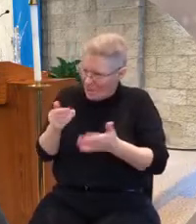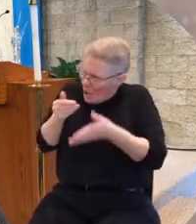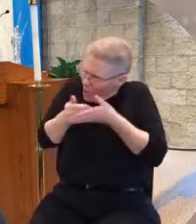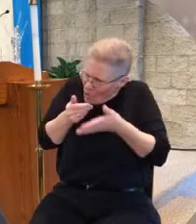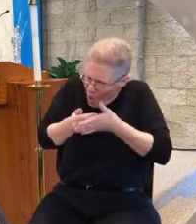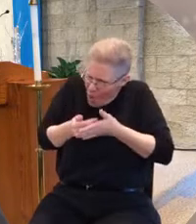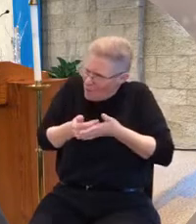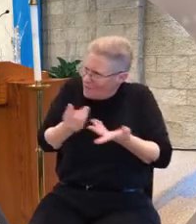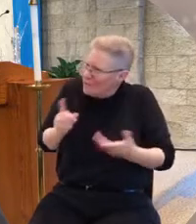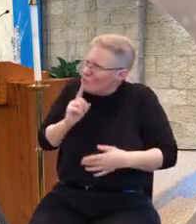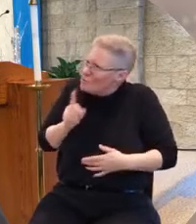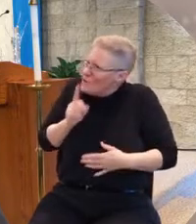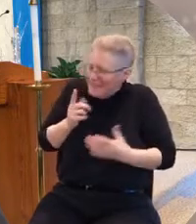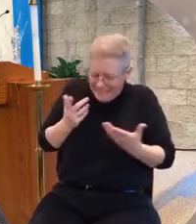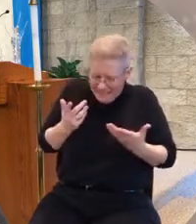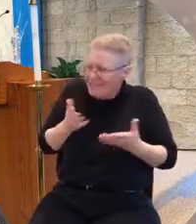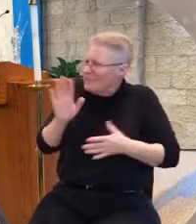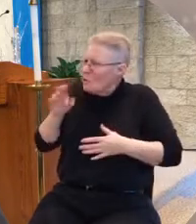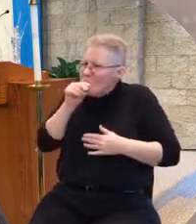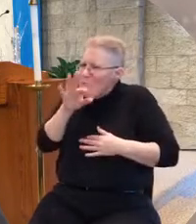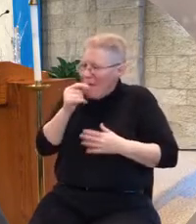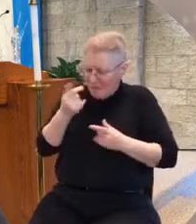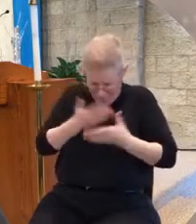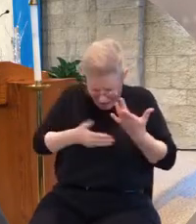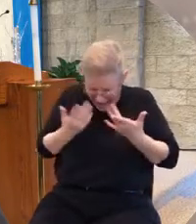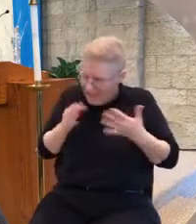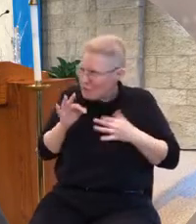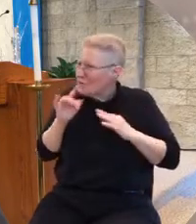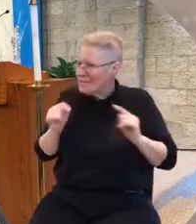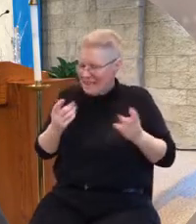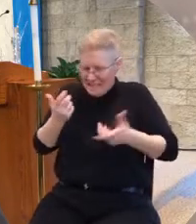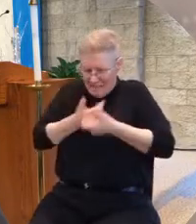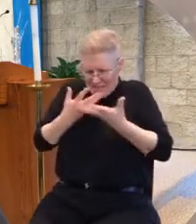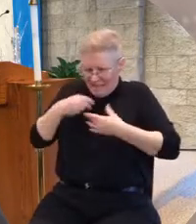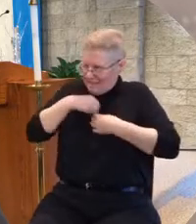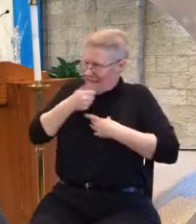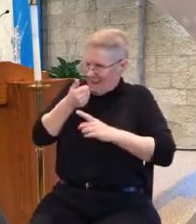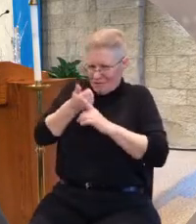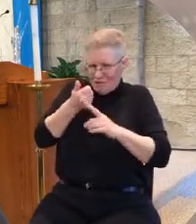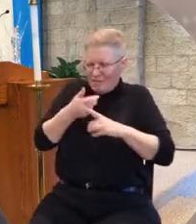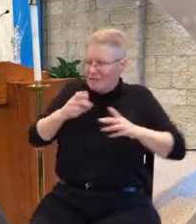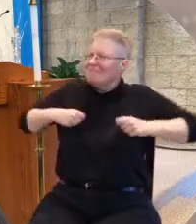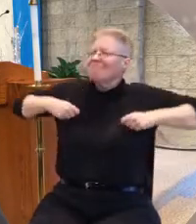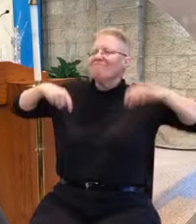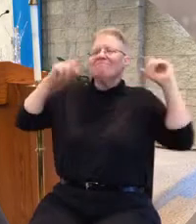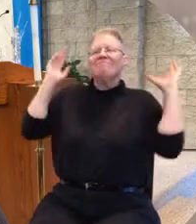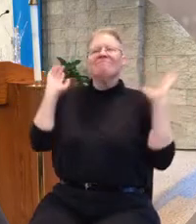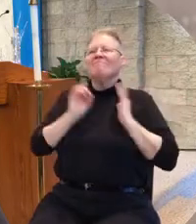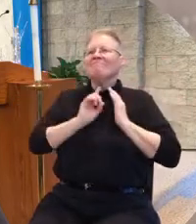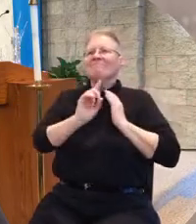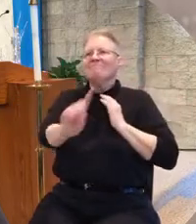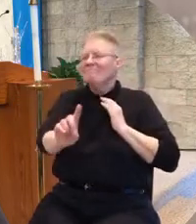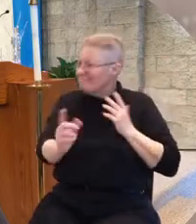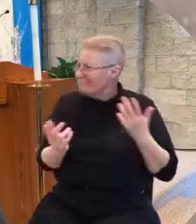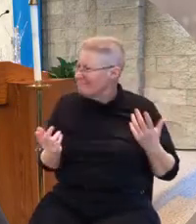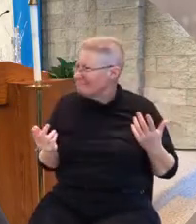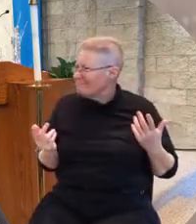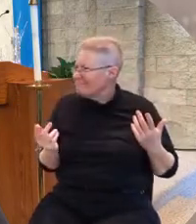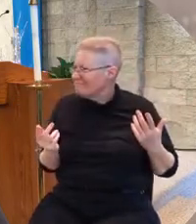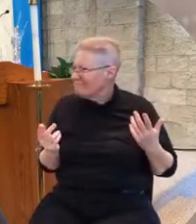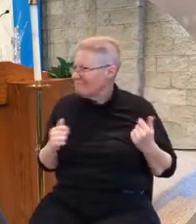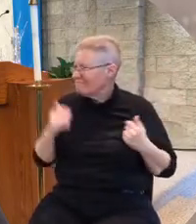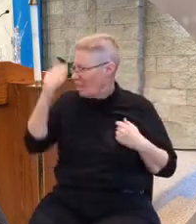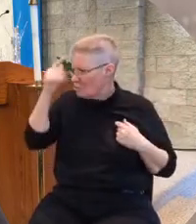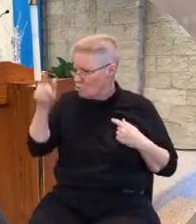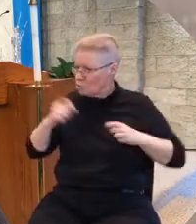just a higher vibration than what you're accustomed to operating. And you surrender. And you even surrender your surrender, because I know that you don't know